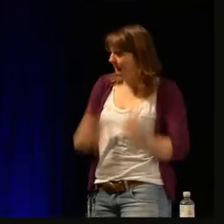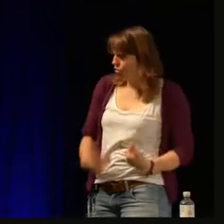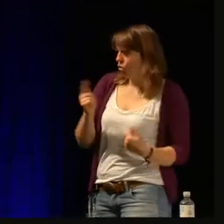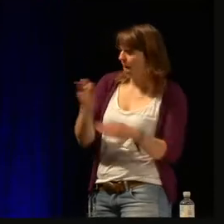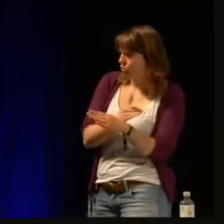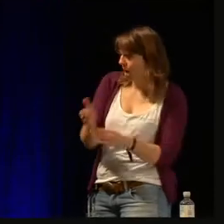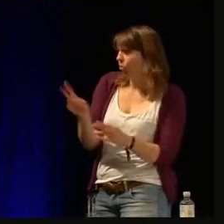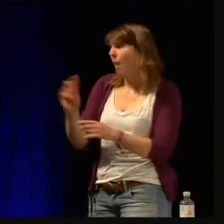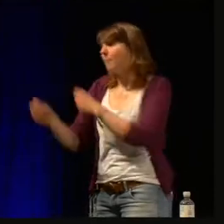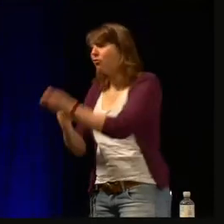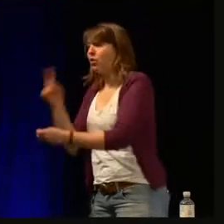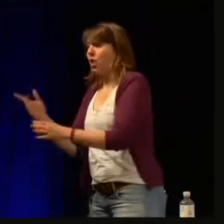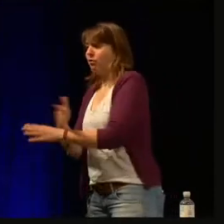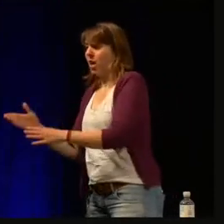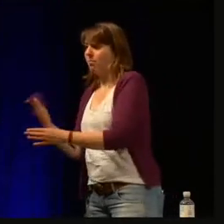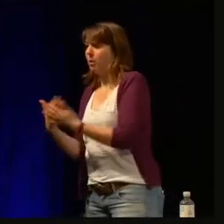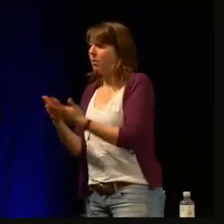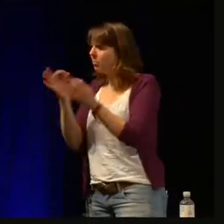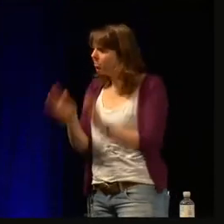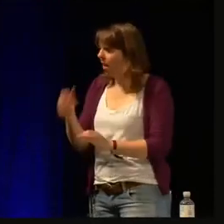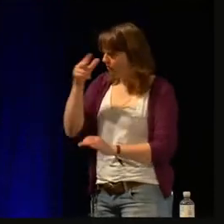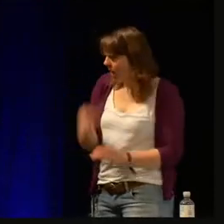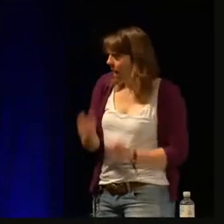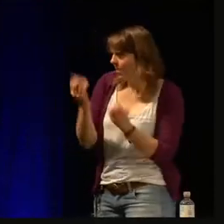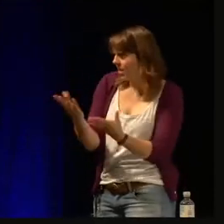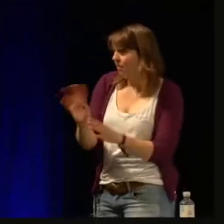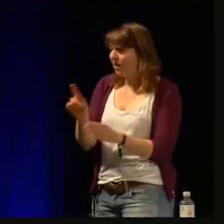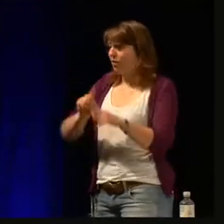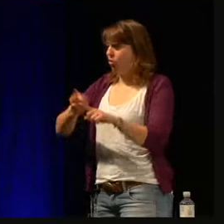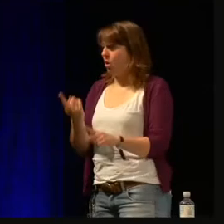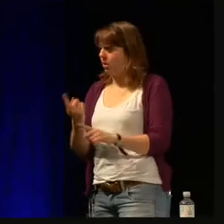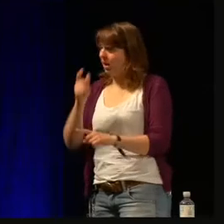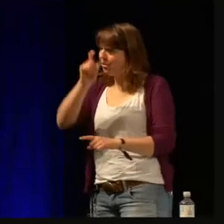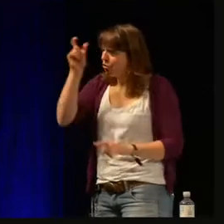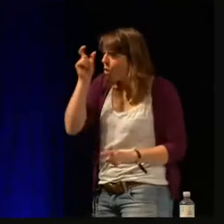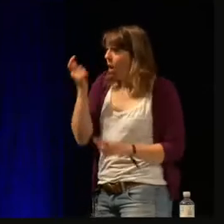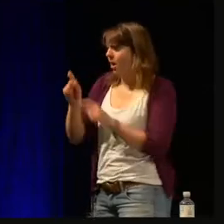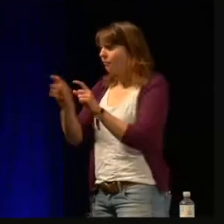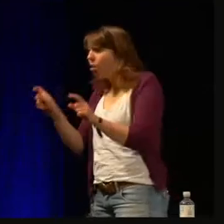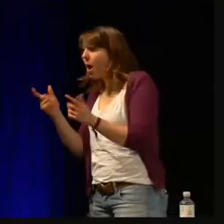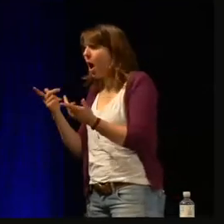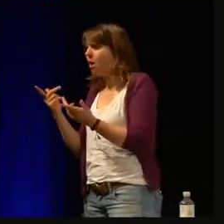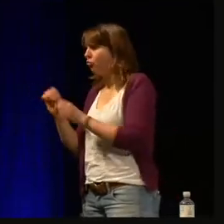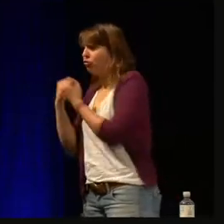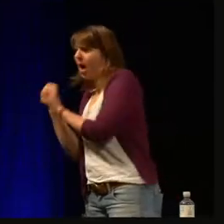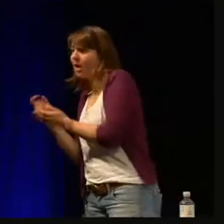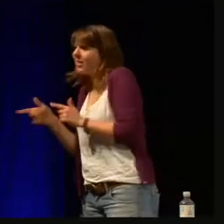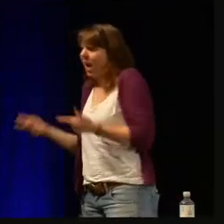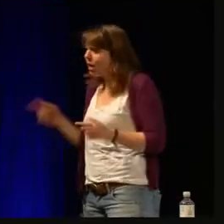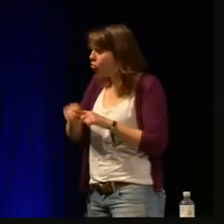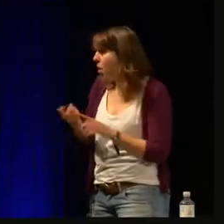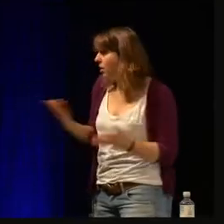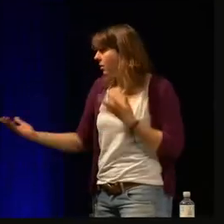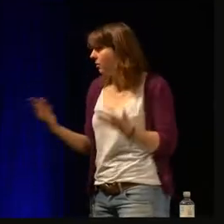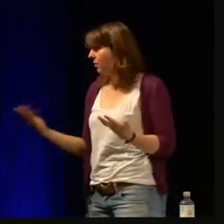So who's responsible for making decisions? Human beings or machines? Is it about engineers